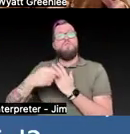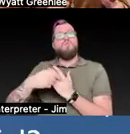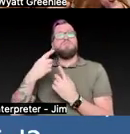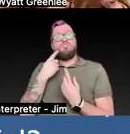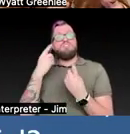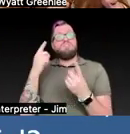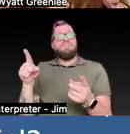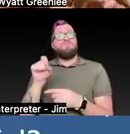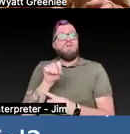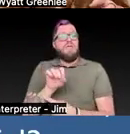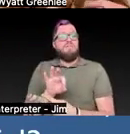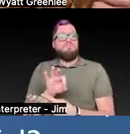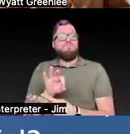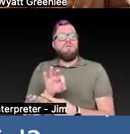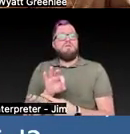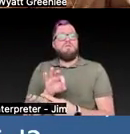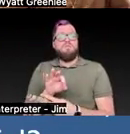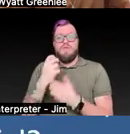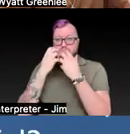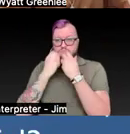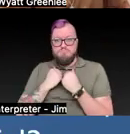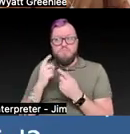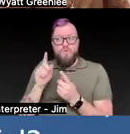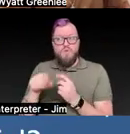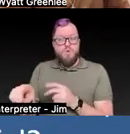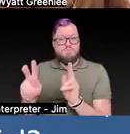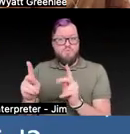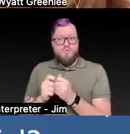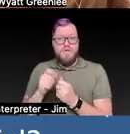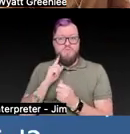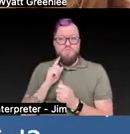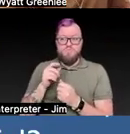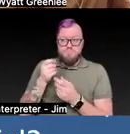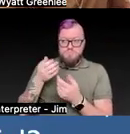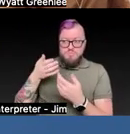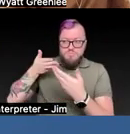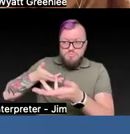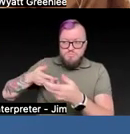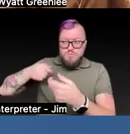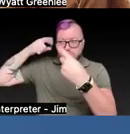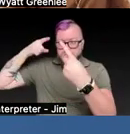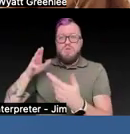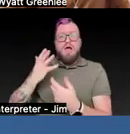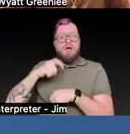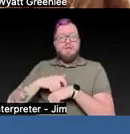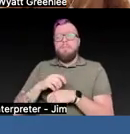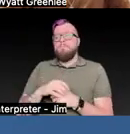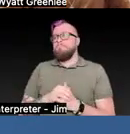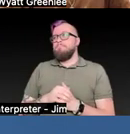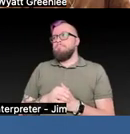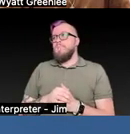um, if if they matter to people, right? If they have to speak to something that people already know. Um,